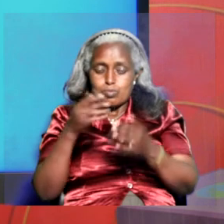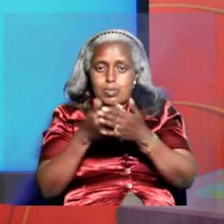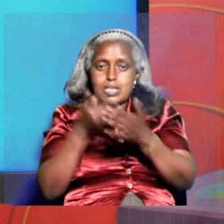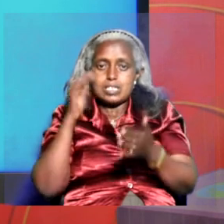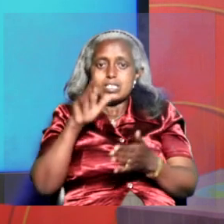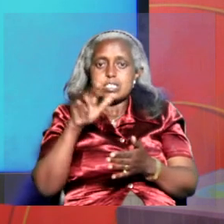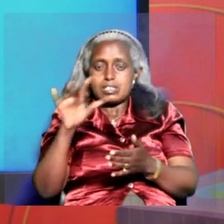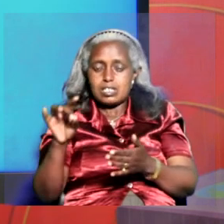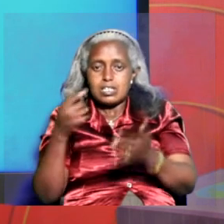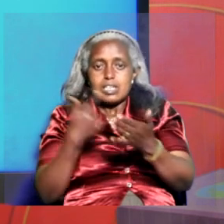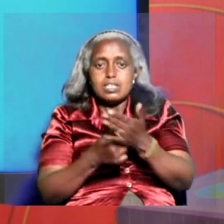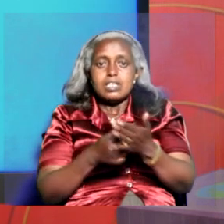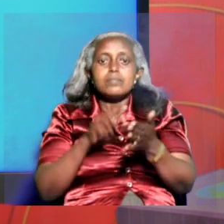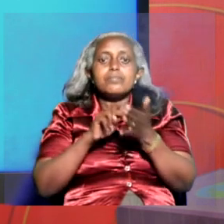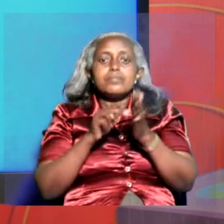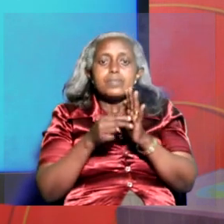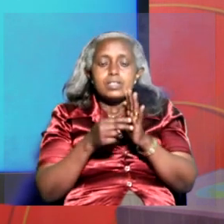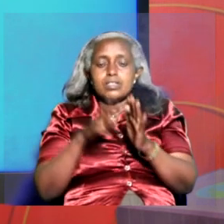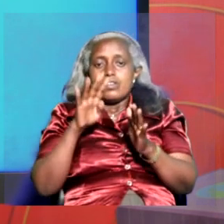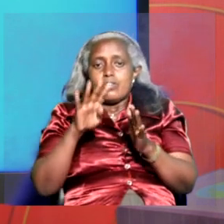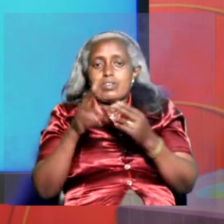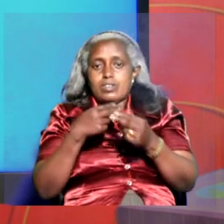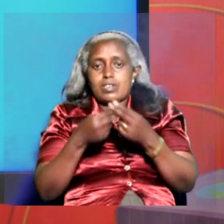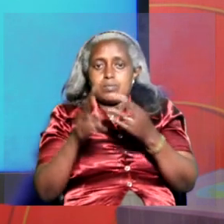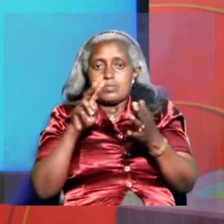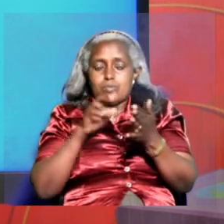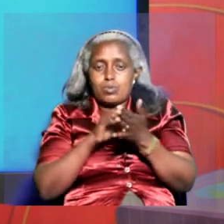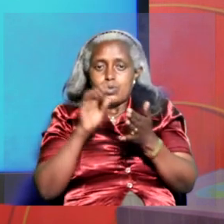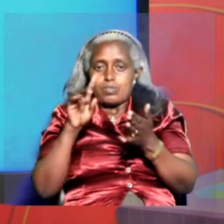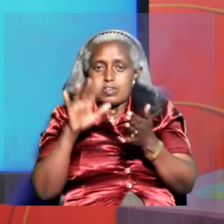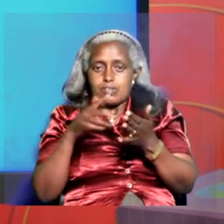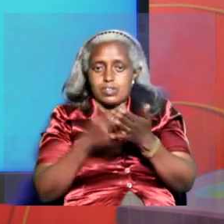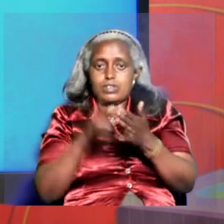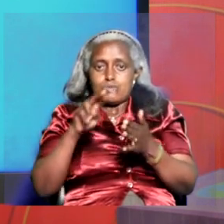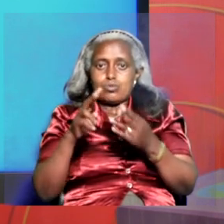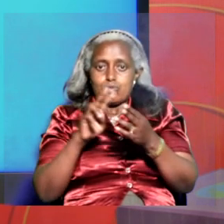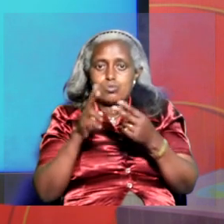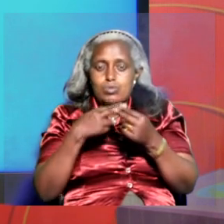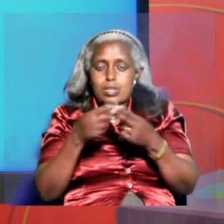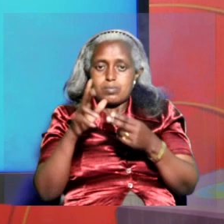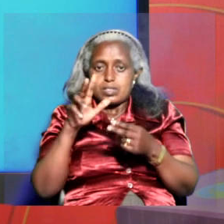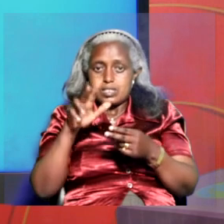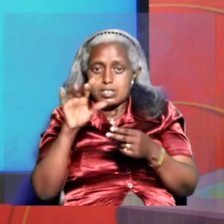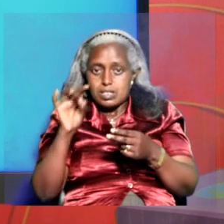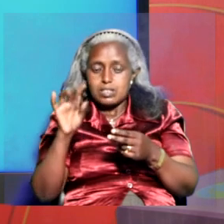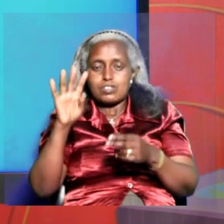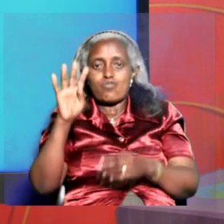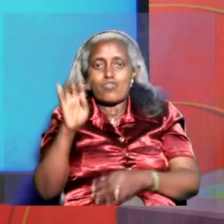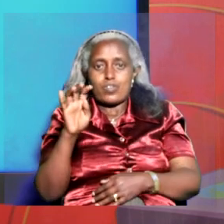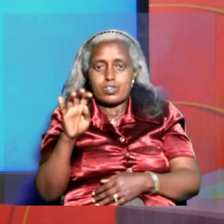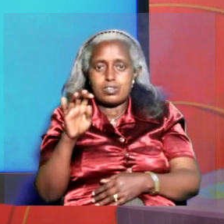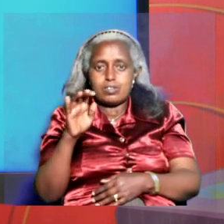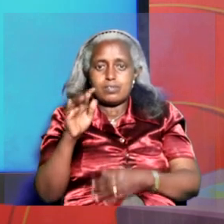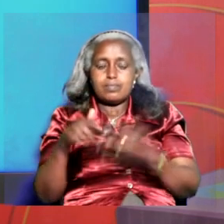38. So this is 4. 4 times 0.5, it is 2. 2 plus 30 is 40. So